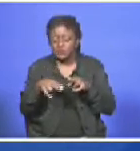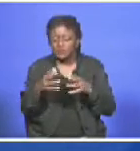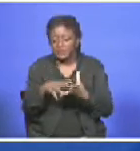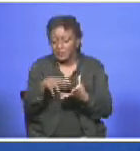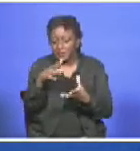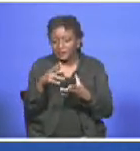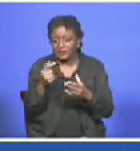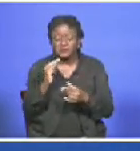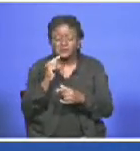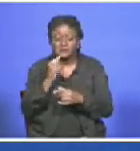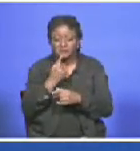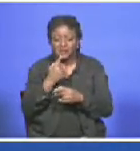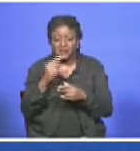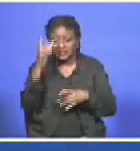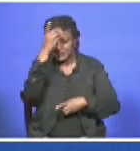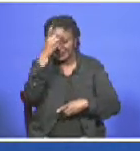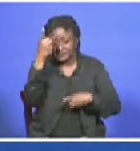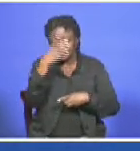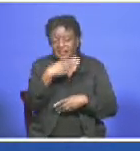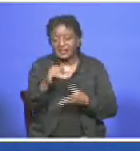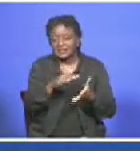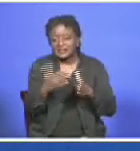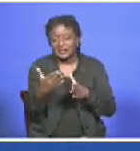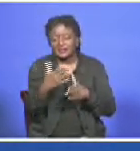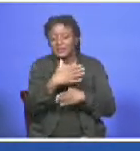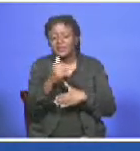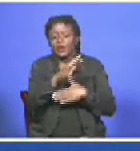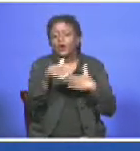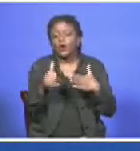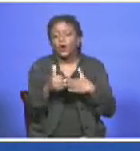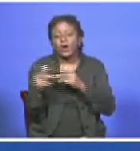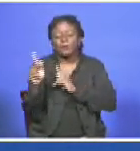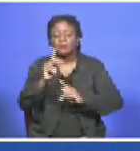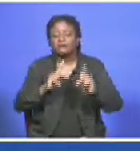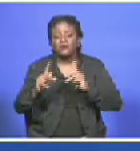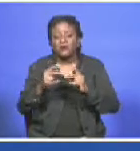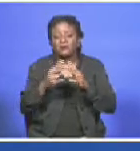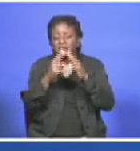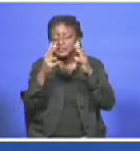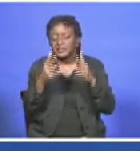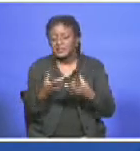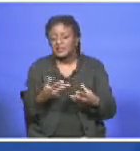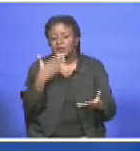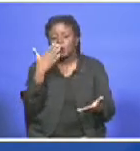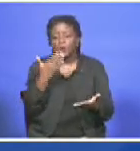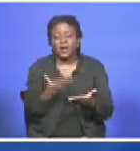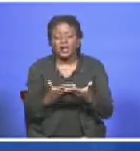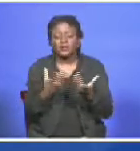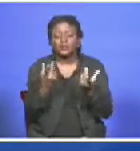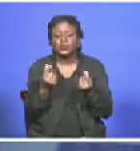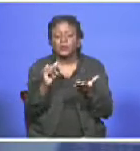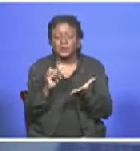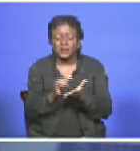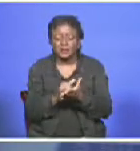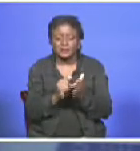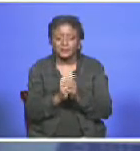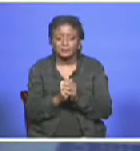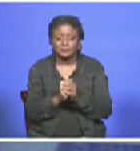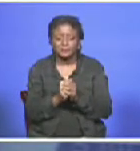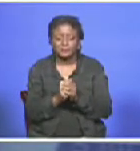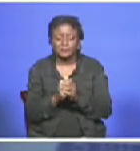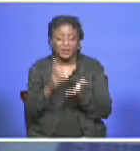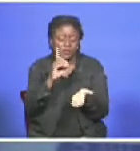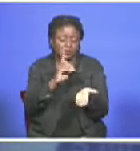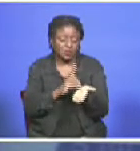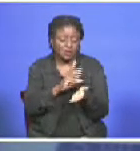disease and death. They all perform exceedingly well at doing exactly that. Meantime,